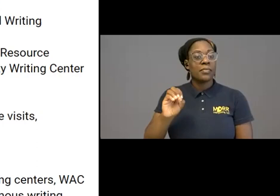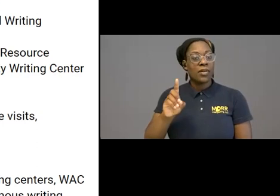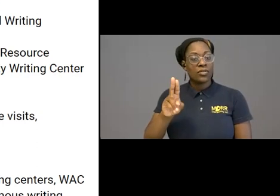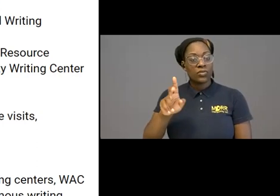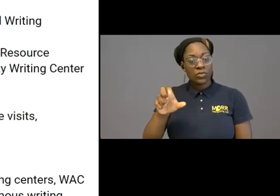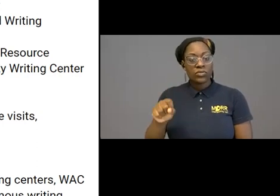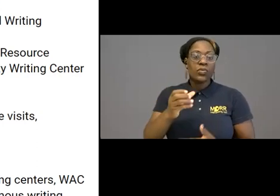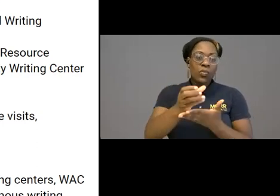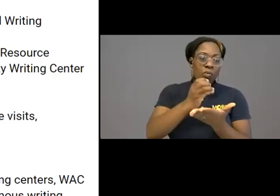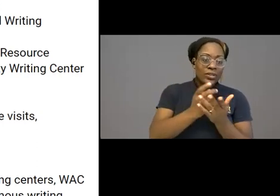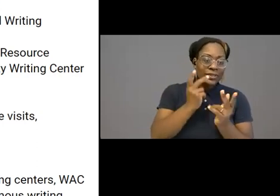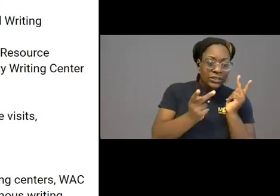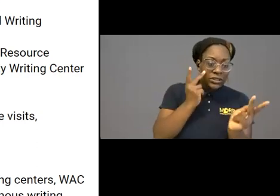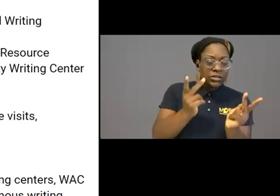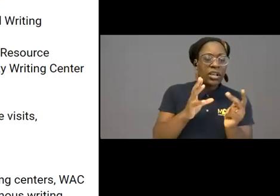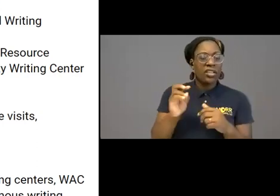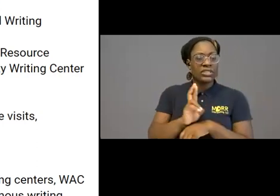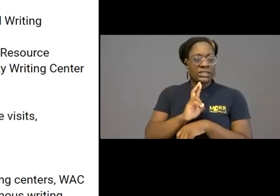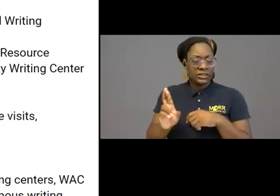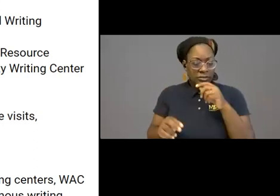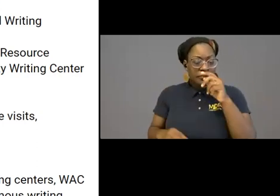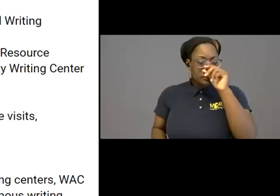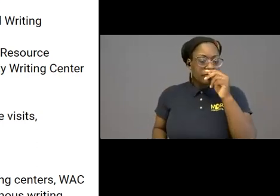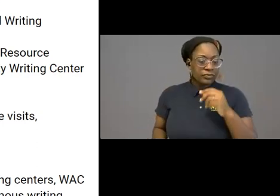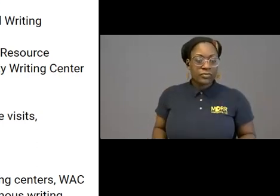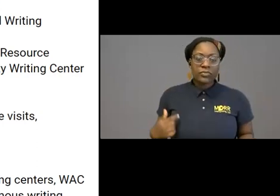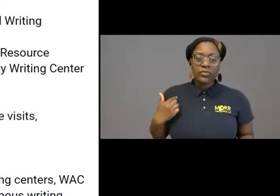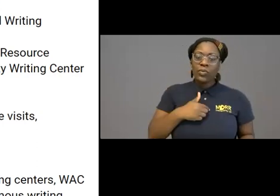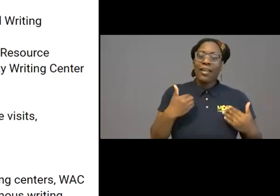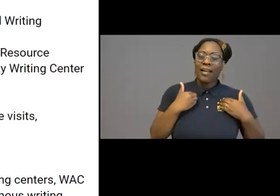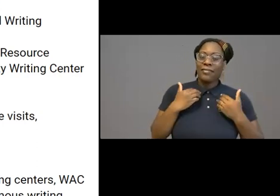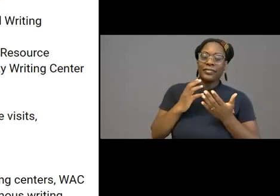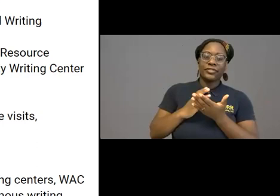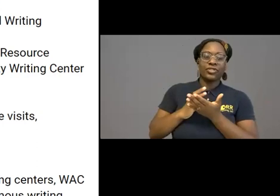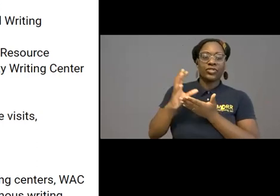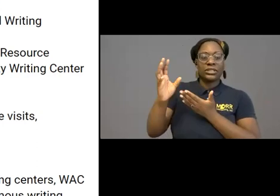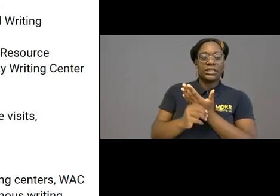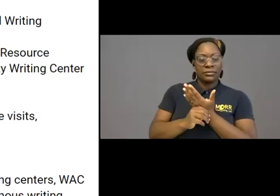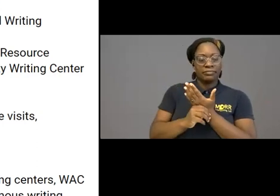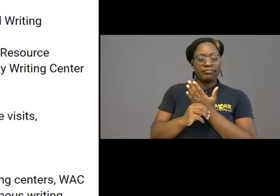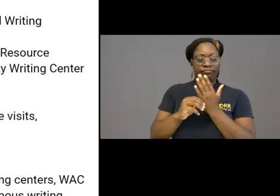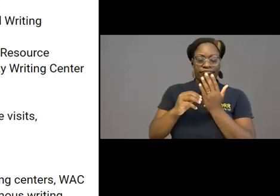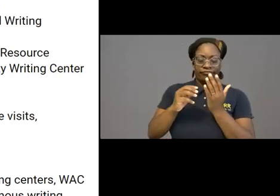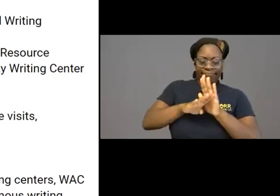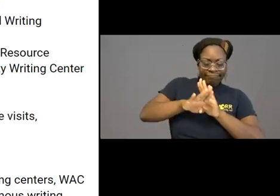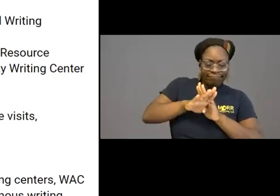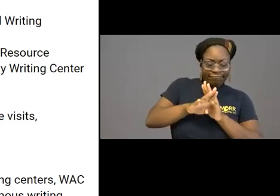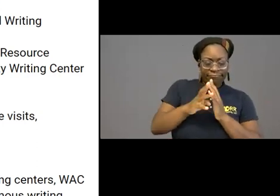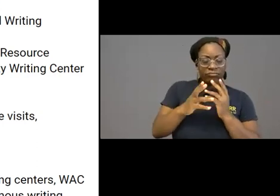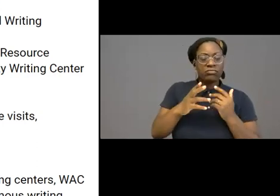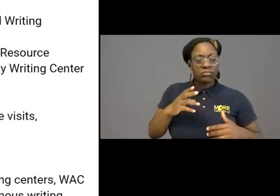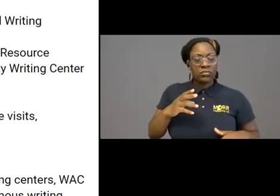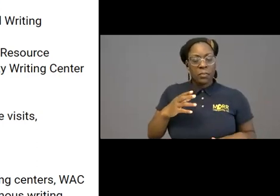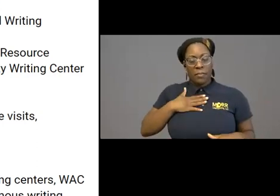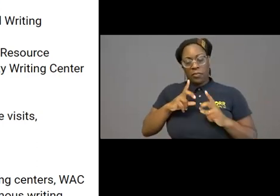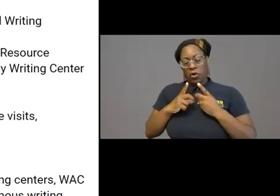person, which are kind of like curriculum intensives, which my department is also responsible for. Finally, I do still teach. I